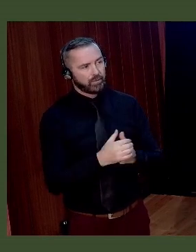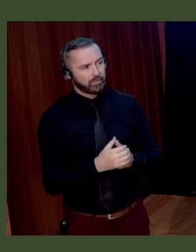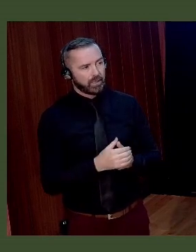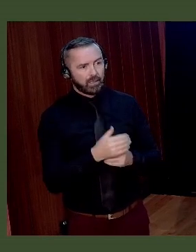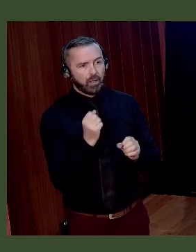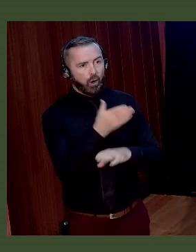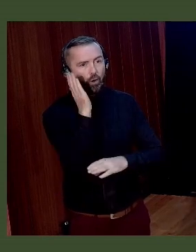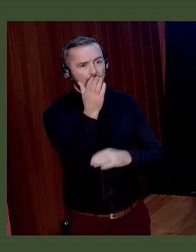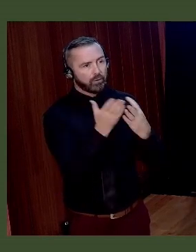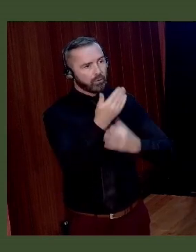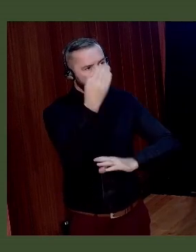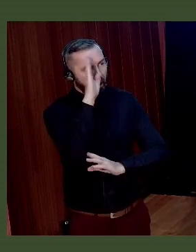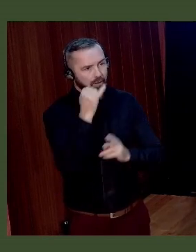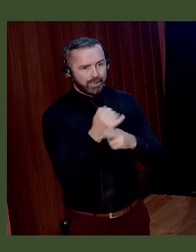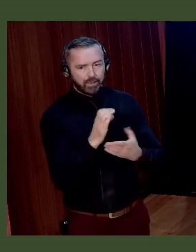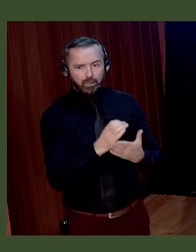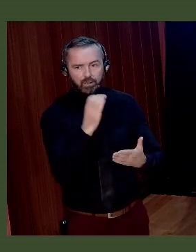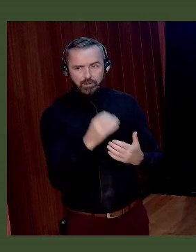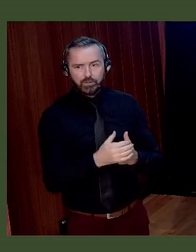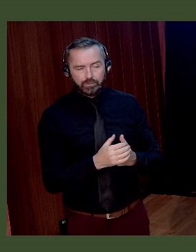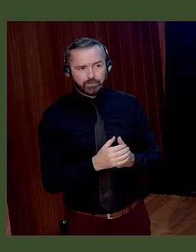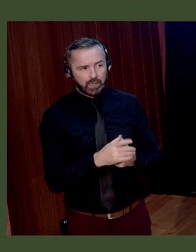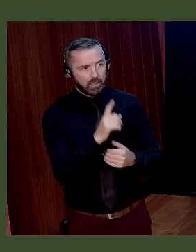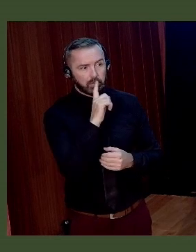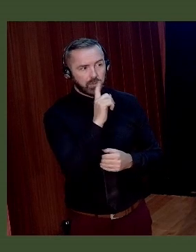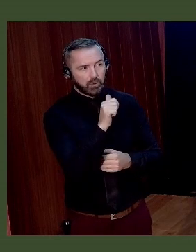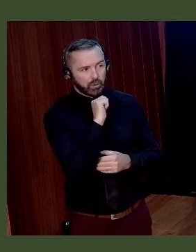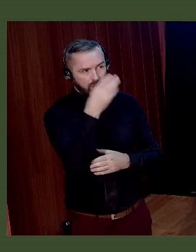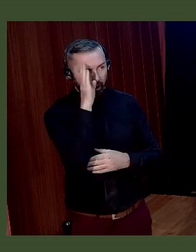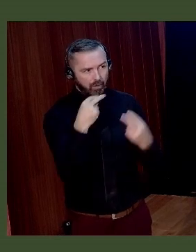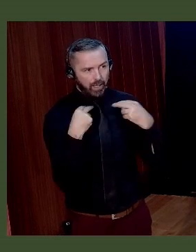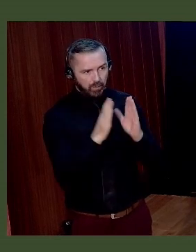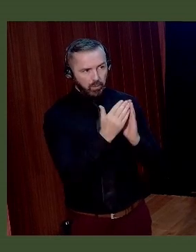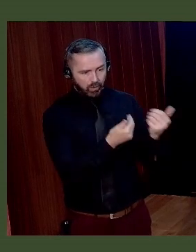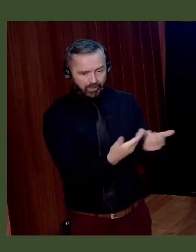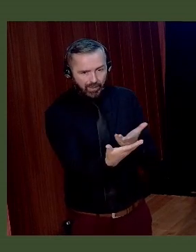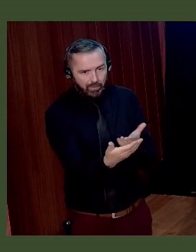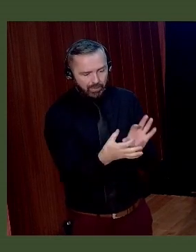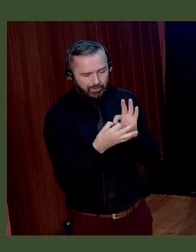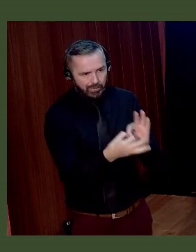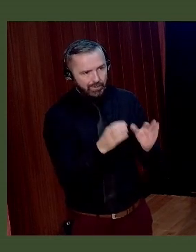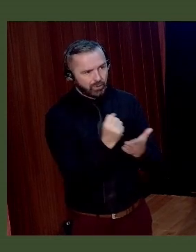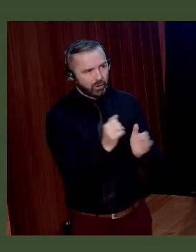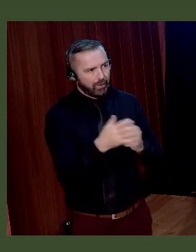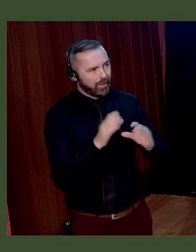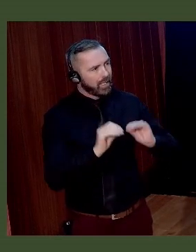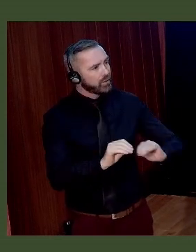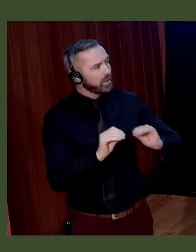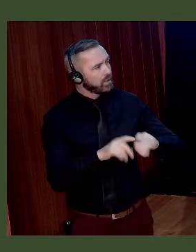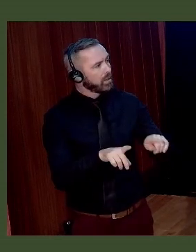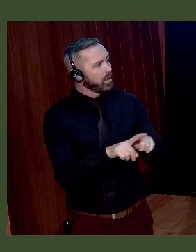lectures were given through the medium of Irish in the training colleges, but there were no Irish language books available which related to the study of education.